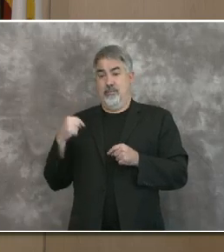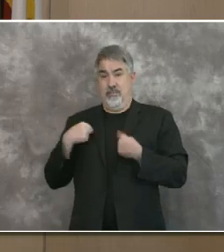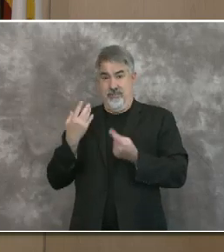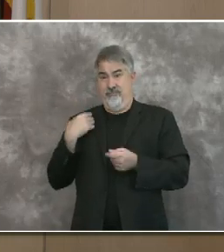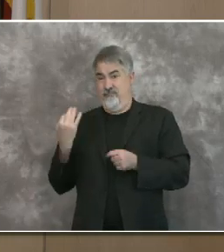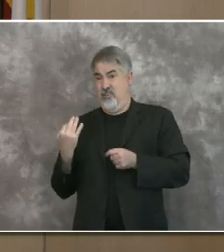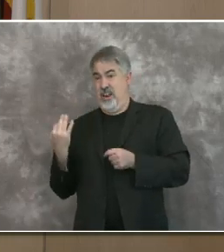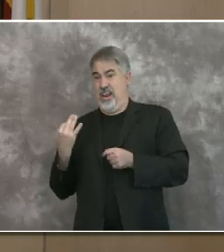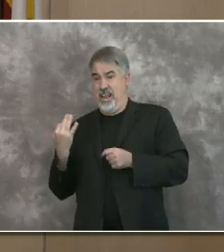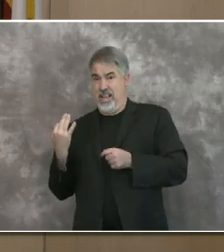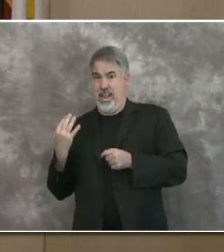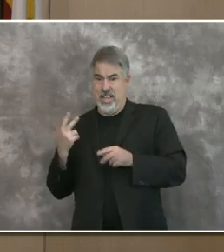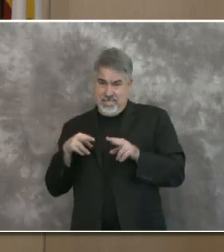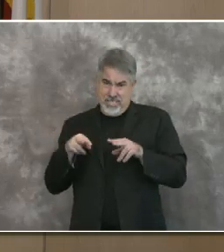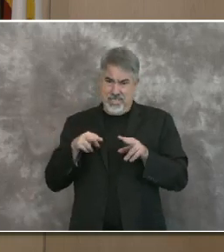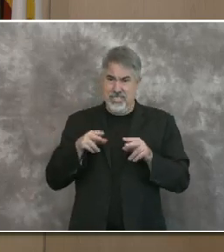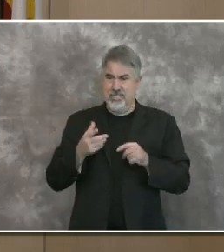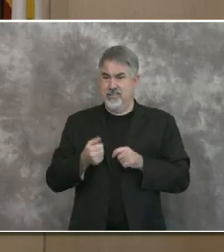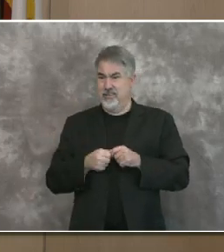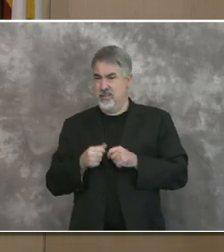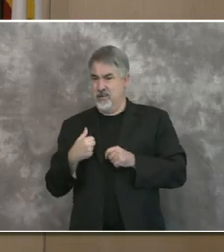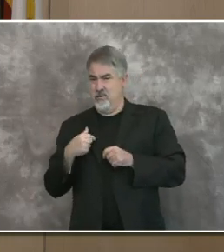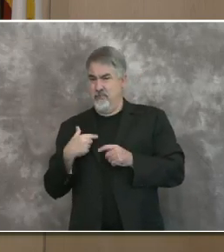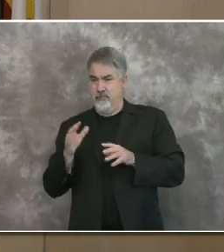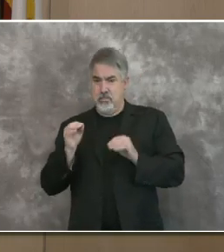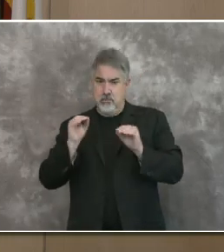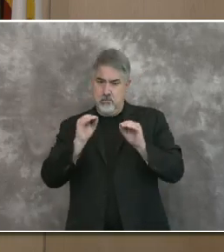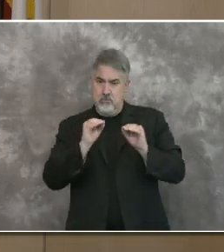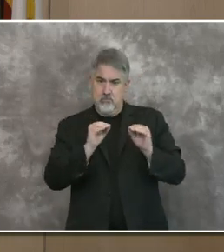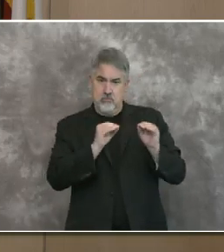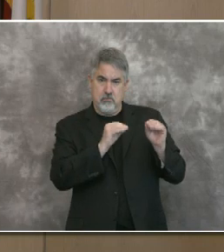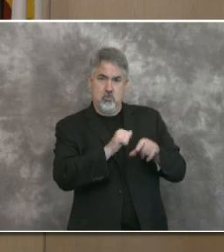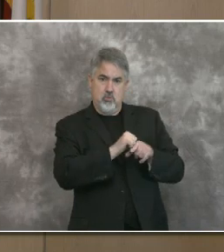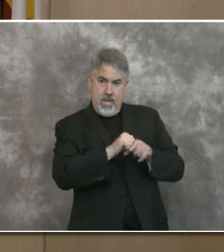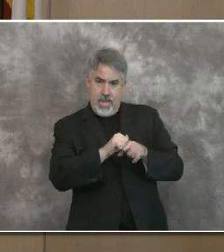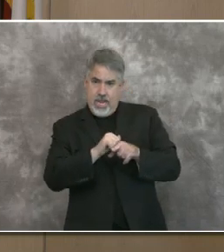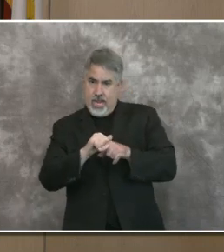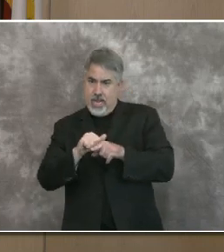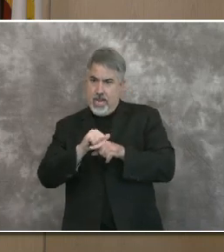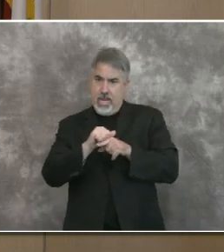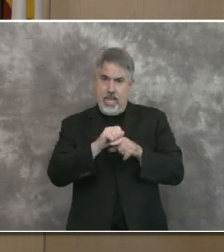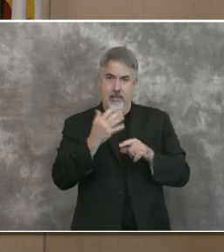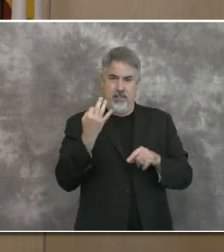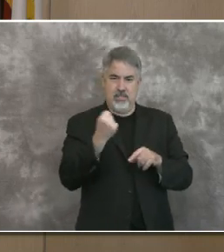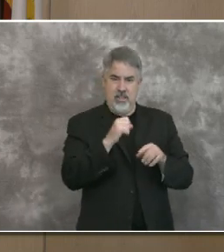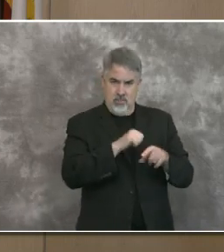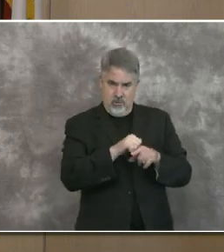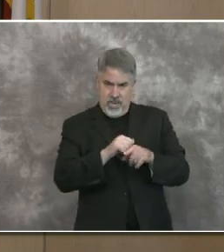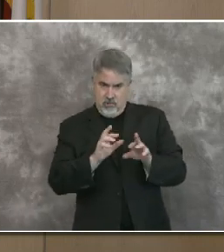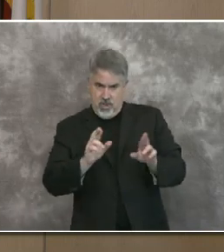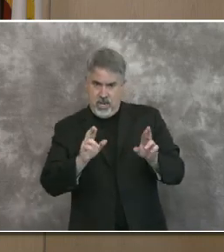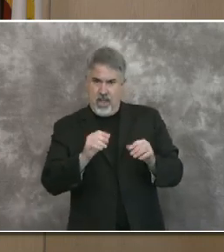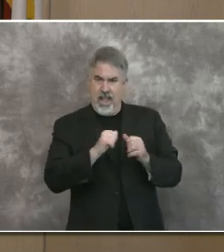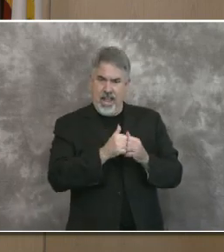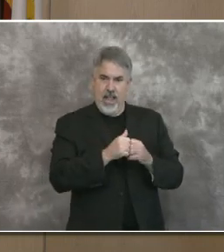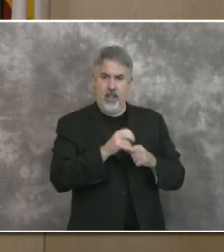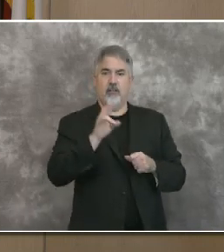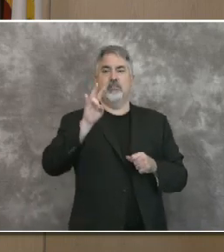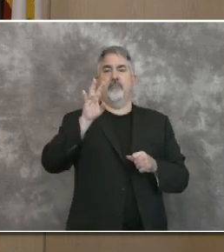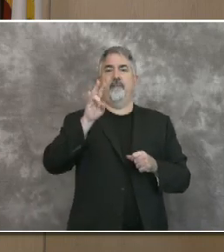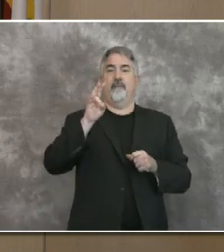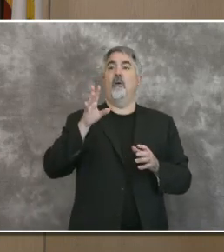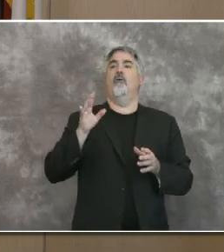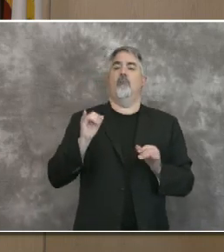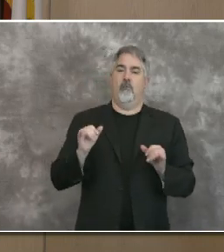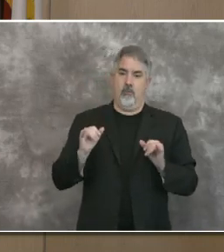we have trained on Friday and Saturday, 74 individuals. We have 30 that are being